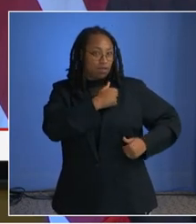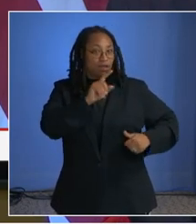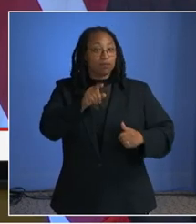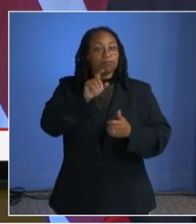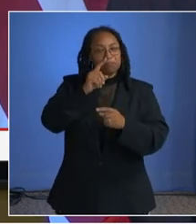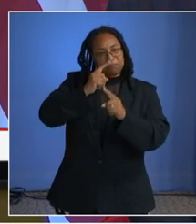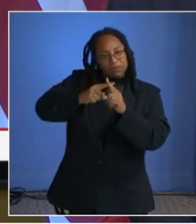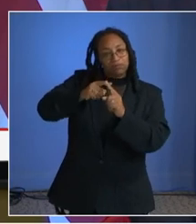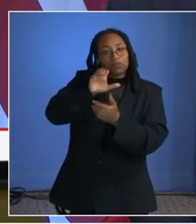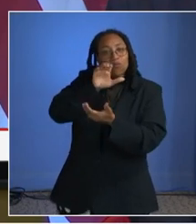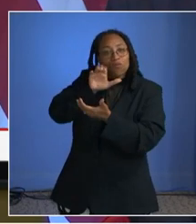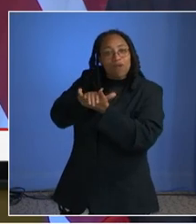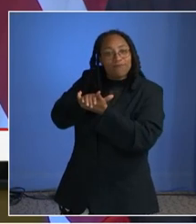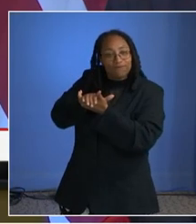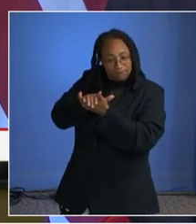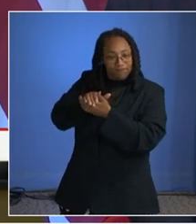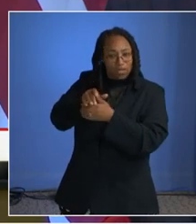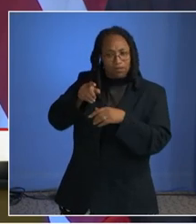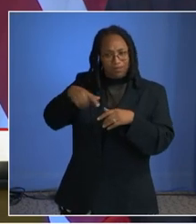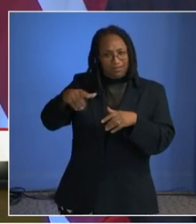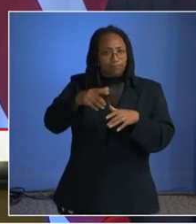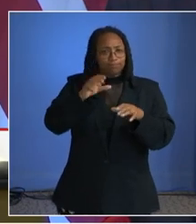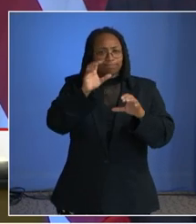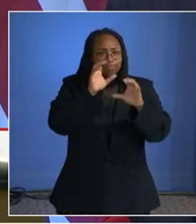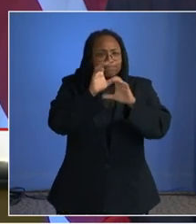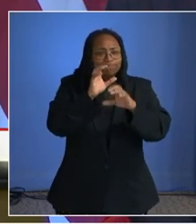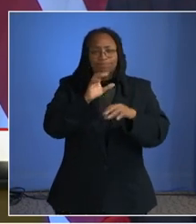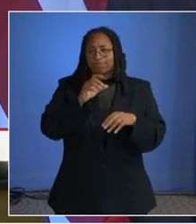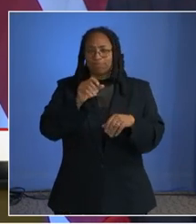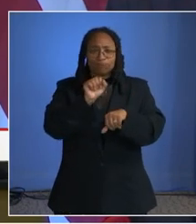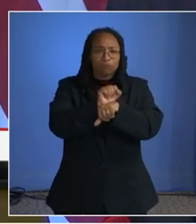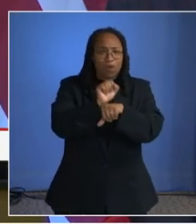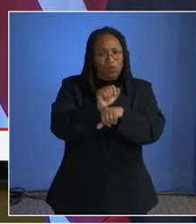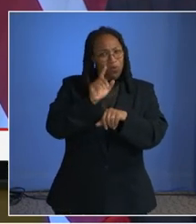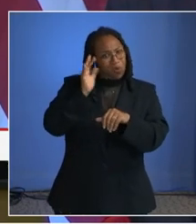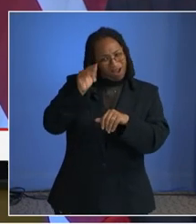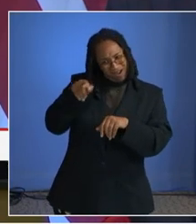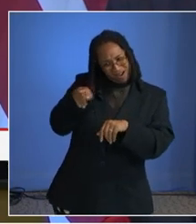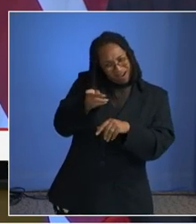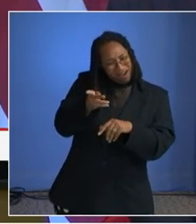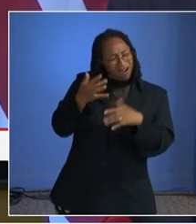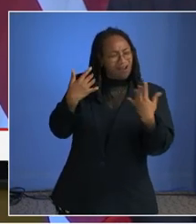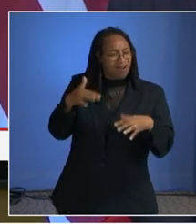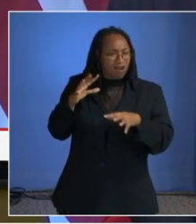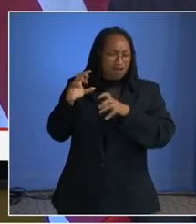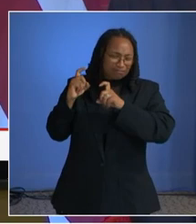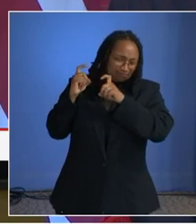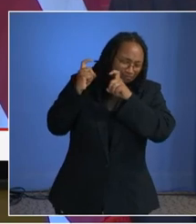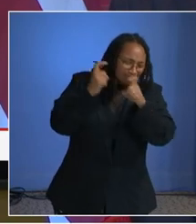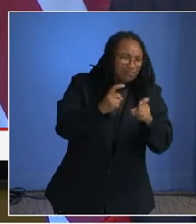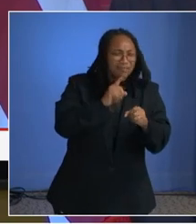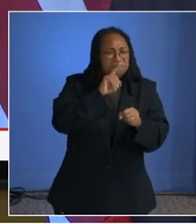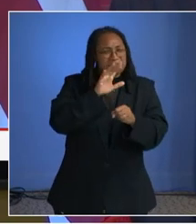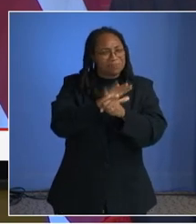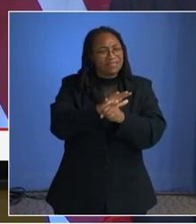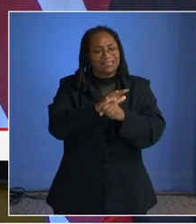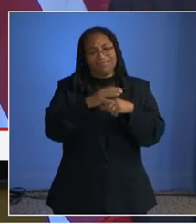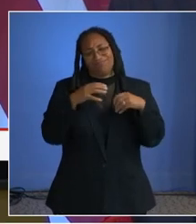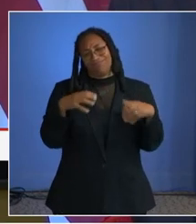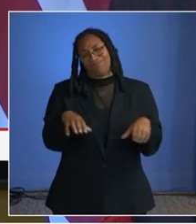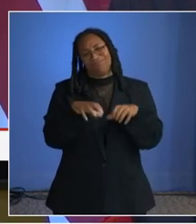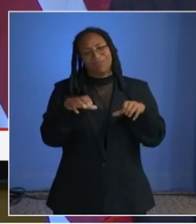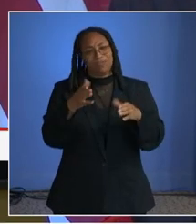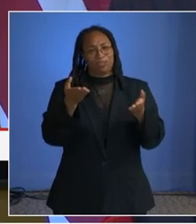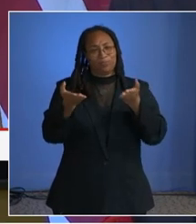them for their dedicated service. Following, in February, we'll have a winter hiring fair,